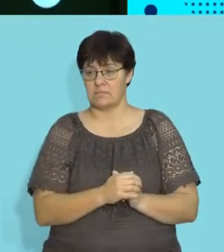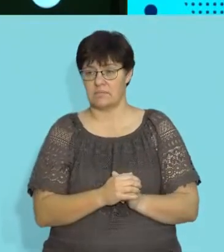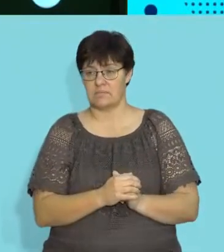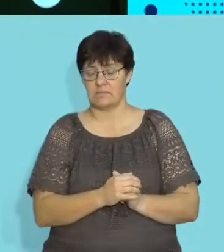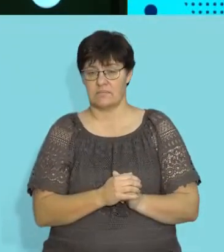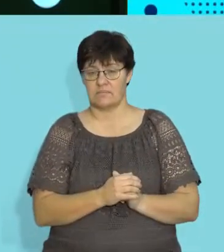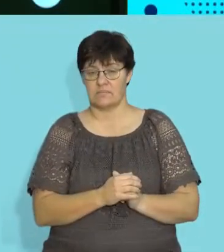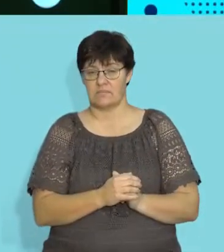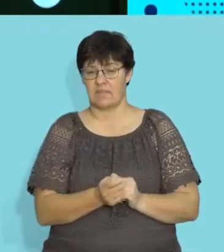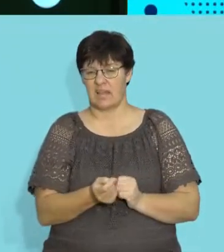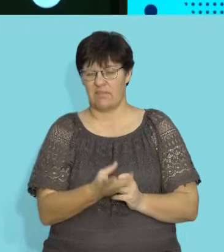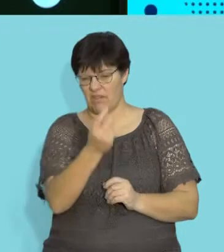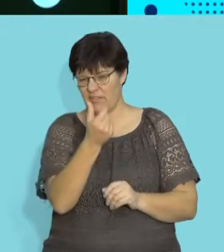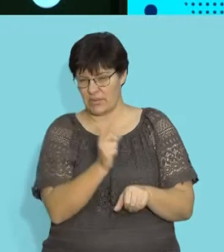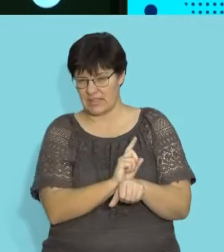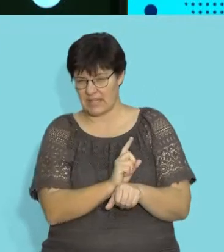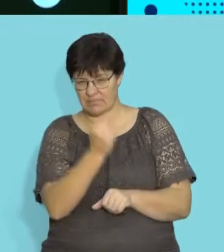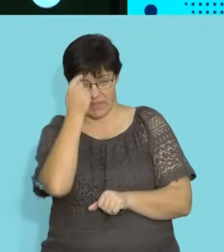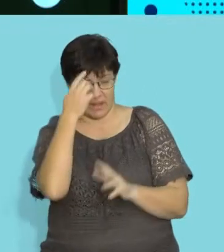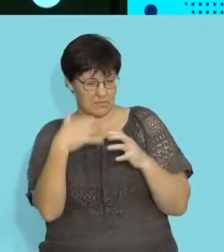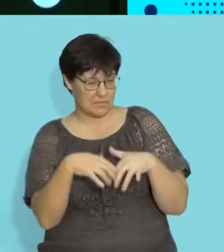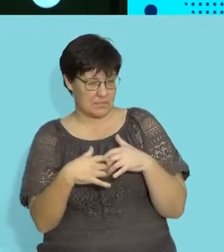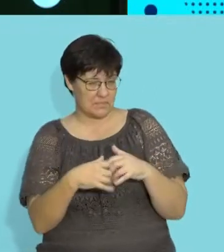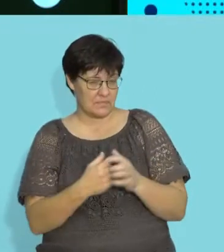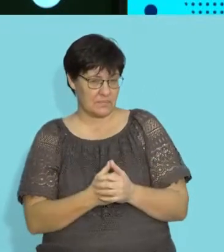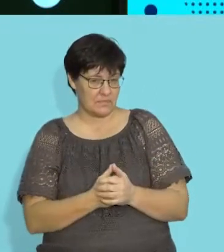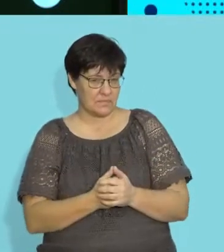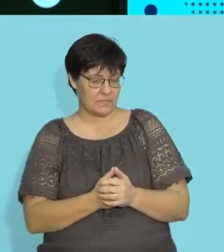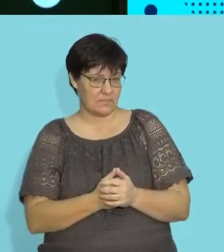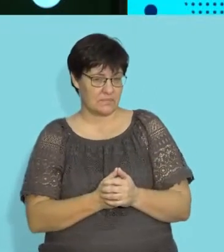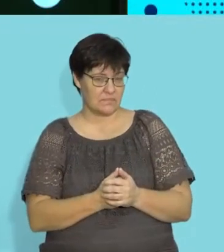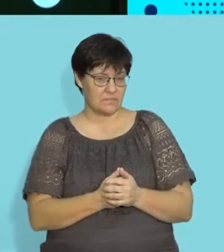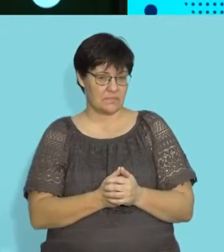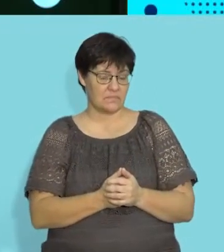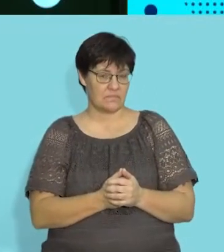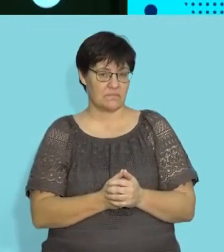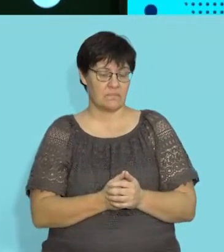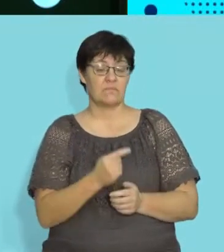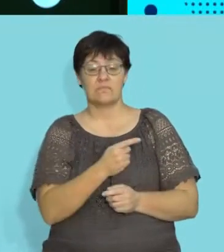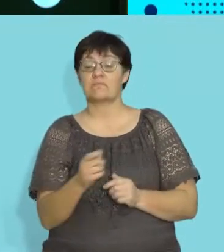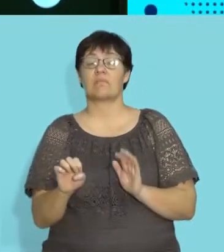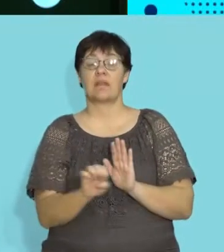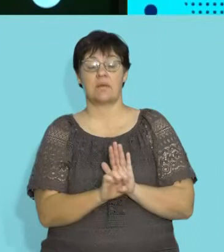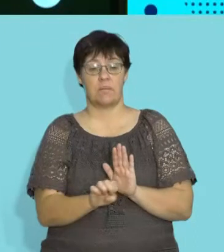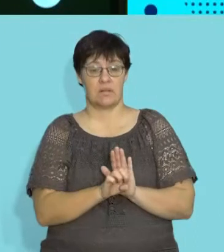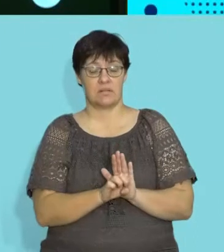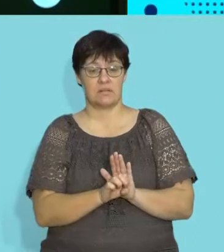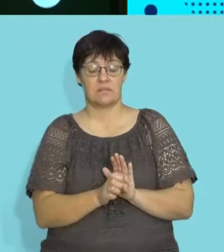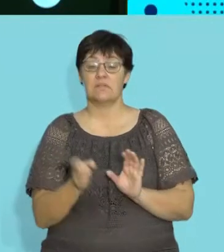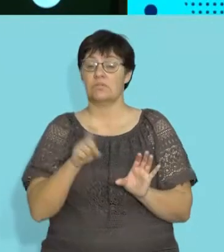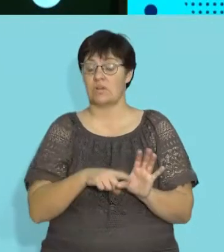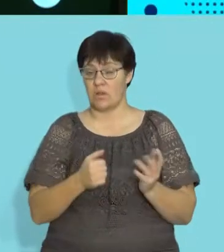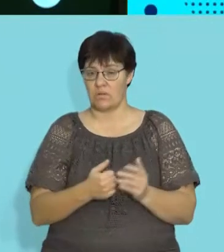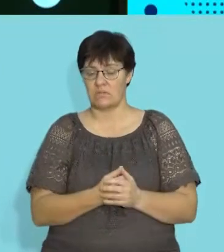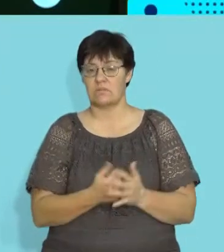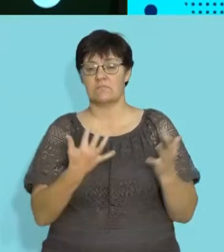to give you a few seconds to think about it. Have I, in this entire example, and if you've just joined us,